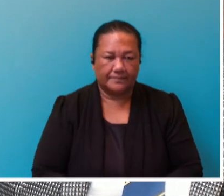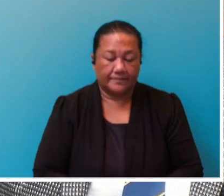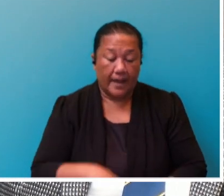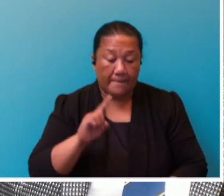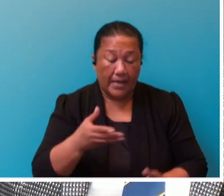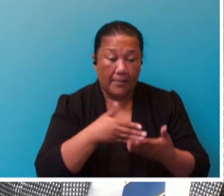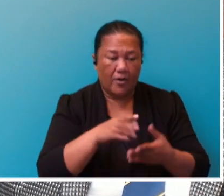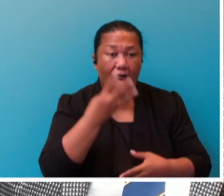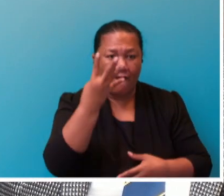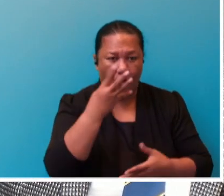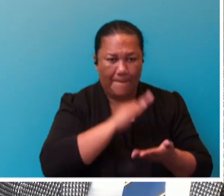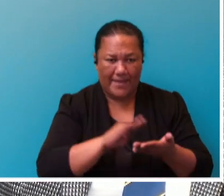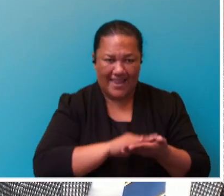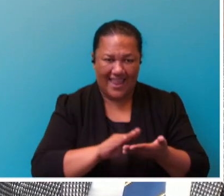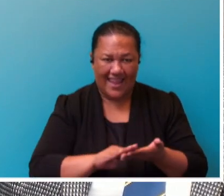to about $4 million